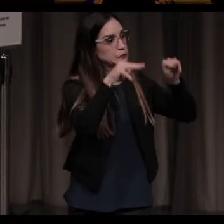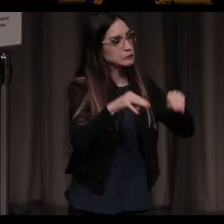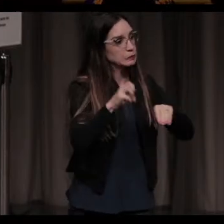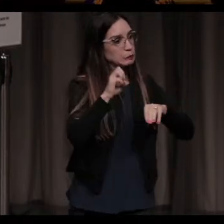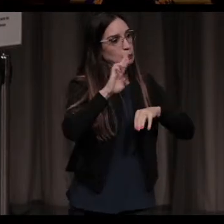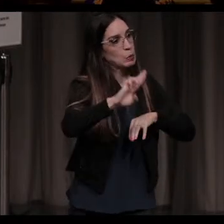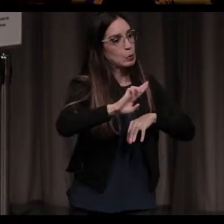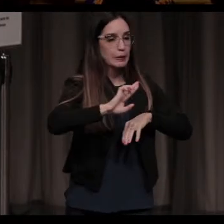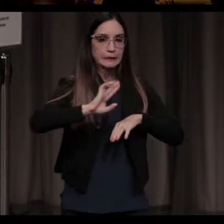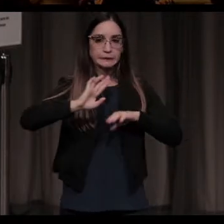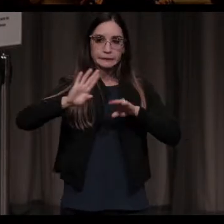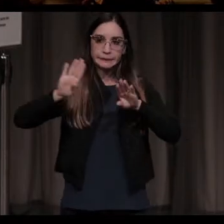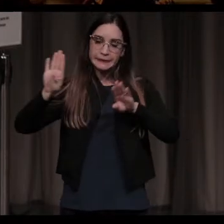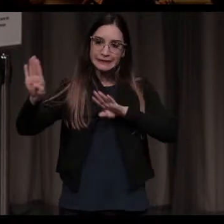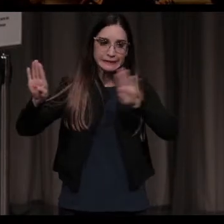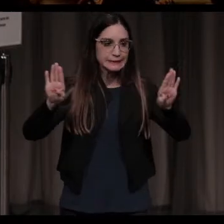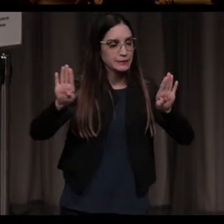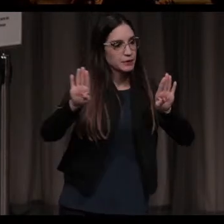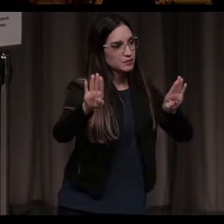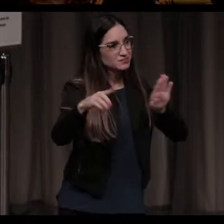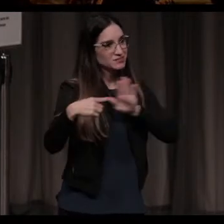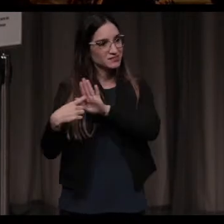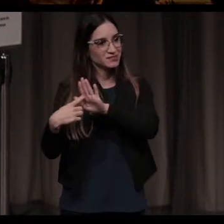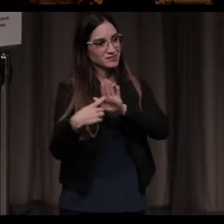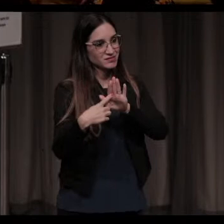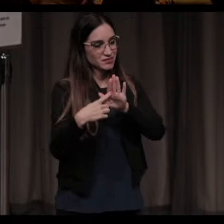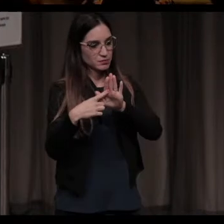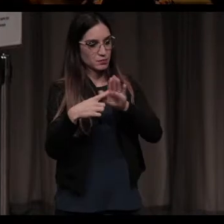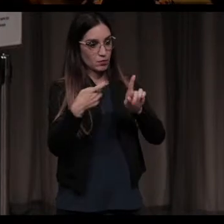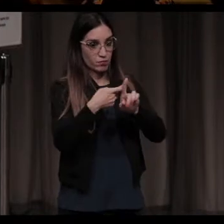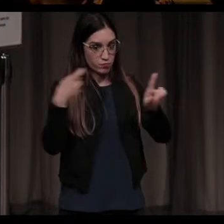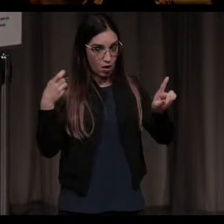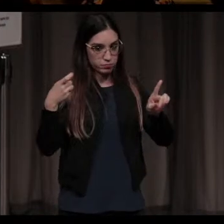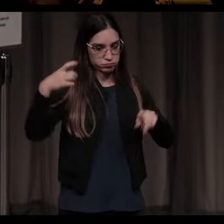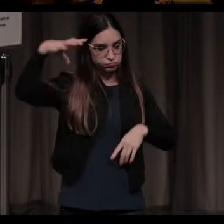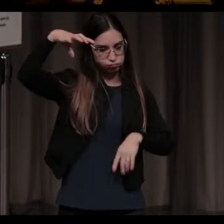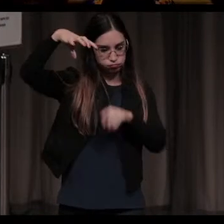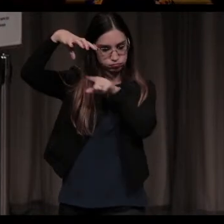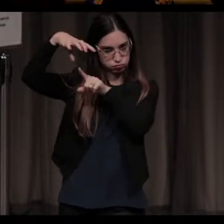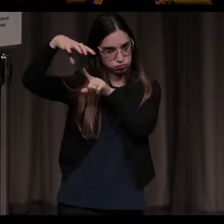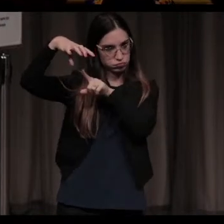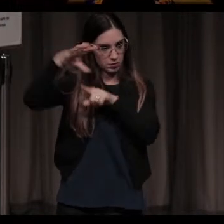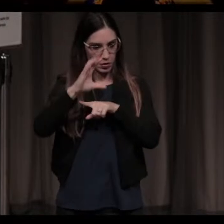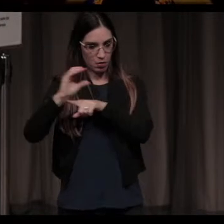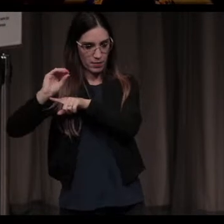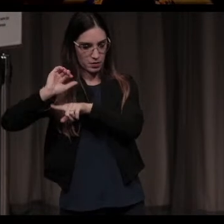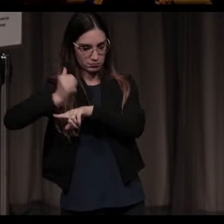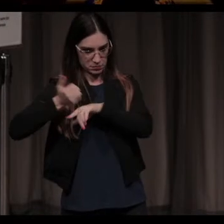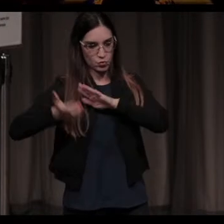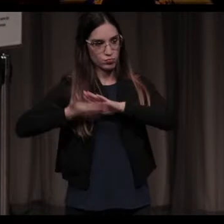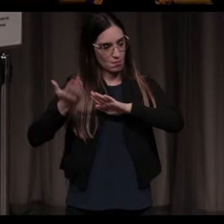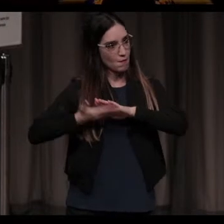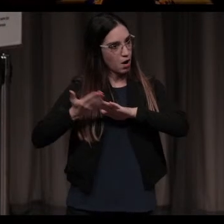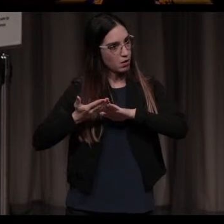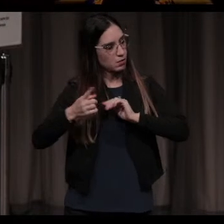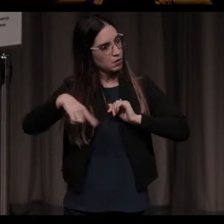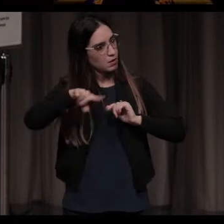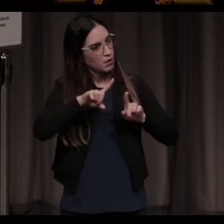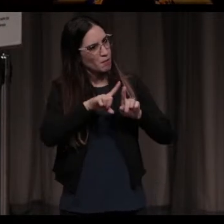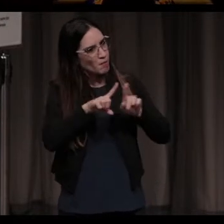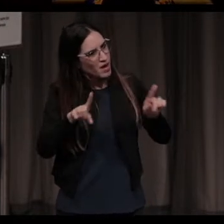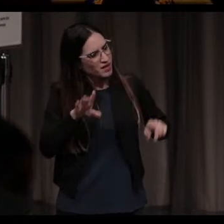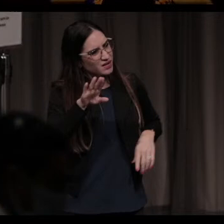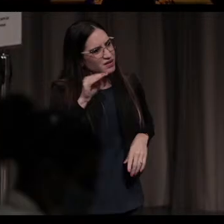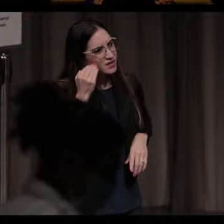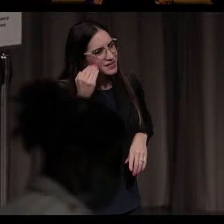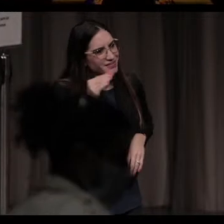it's a really sterile environment, which is essentially institutionalizing what art is. And that takes away from, the artist's ability